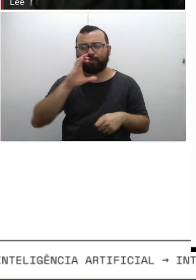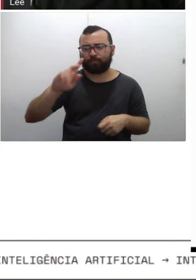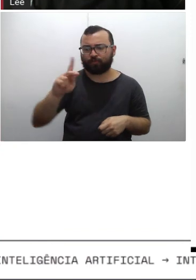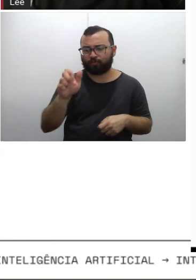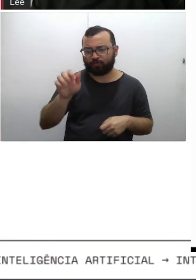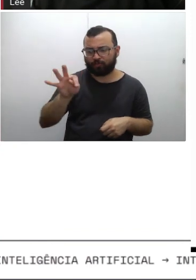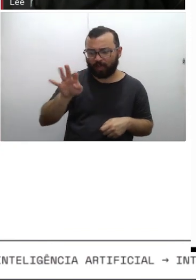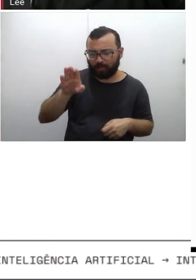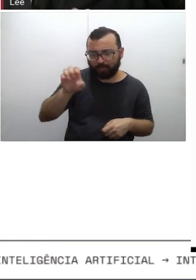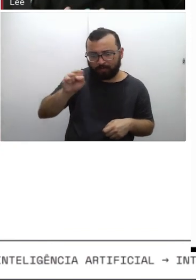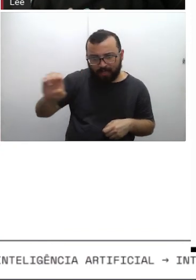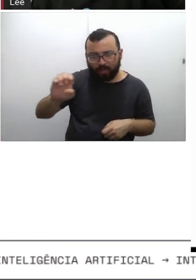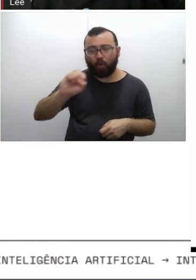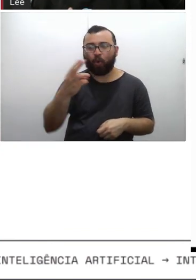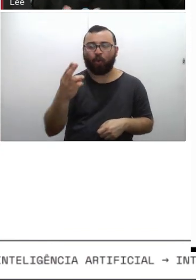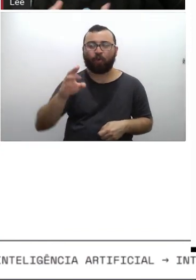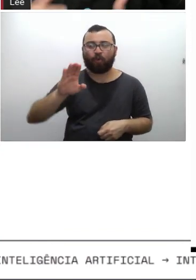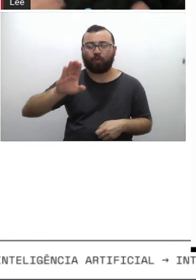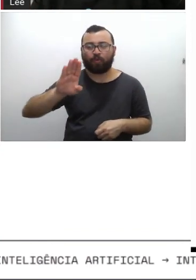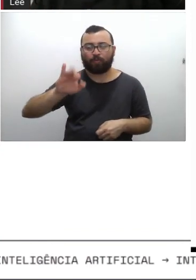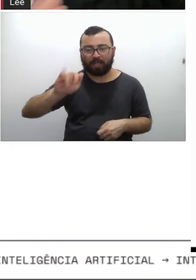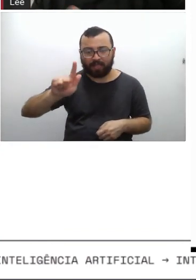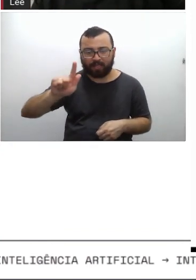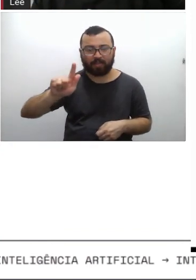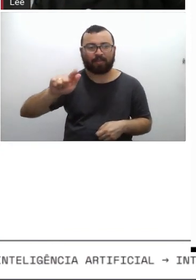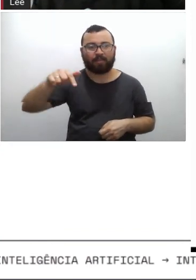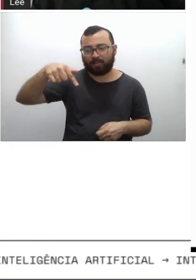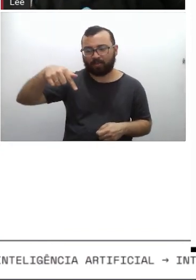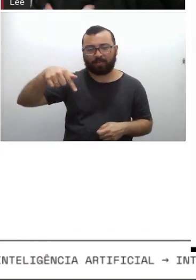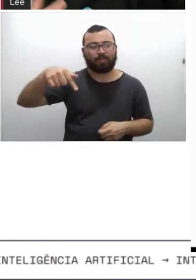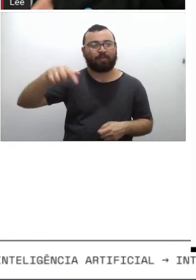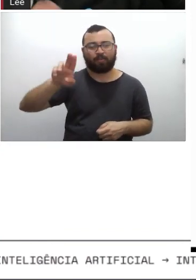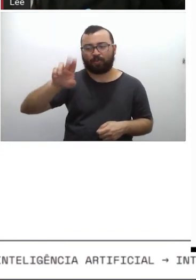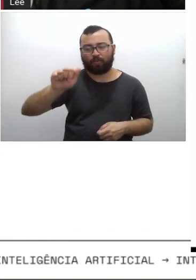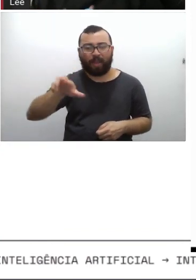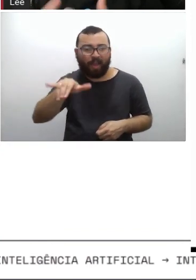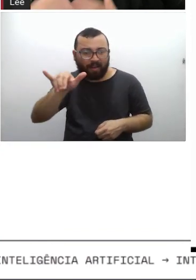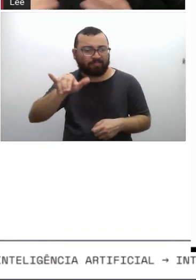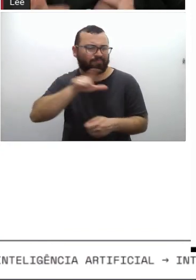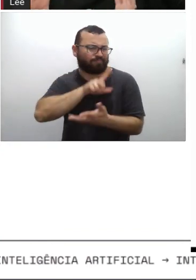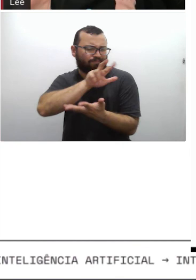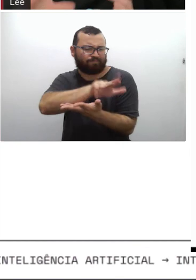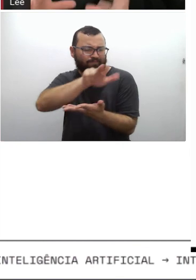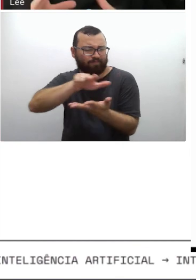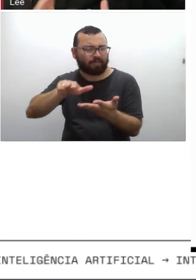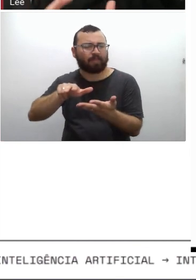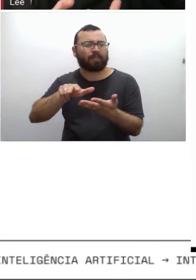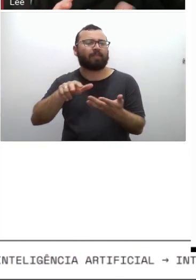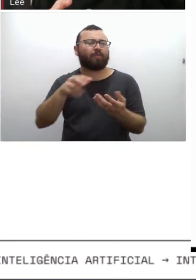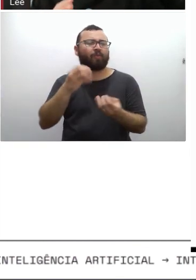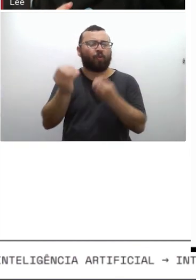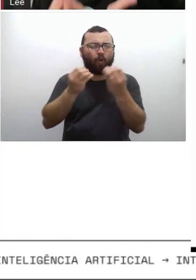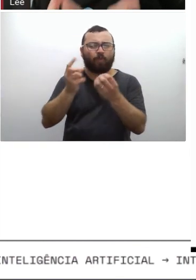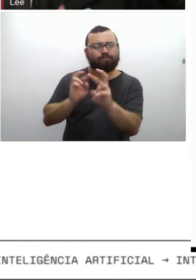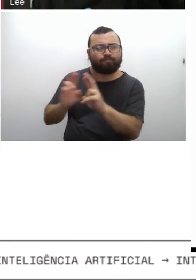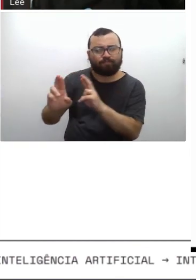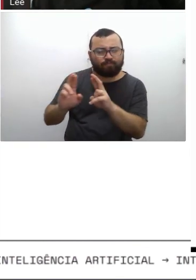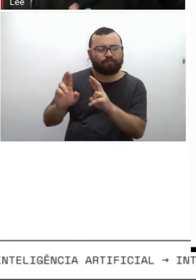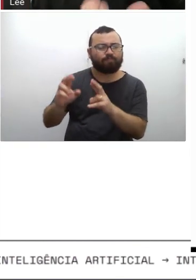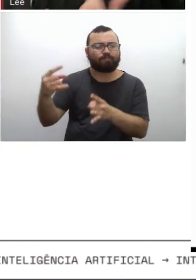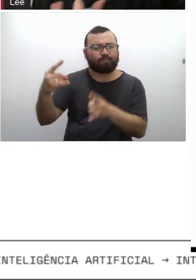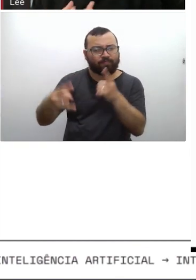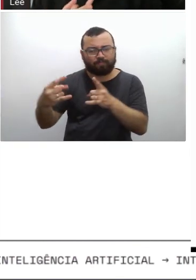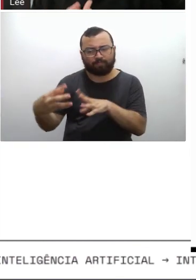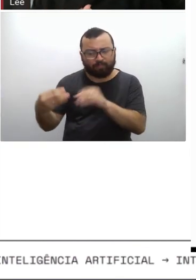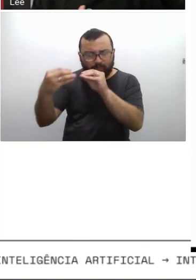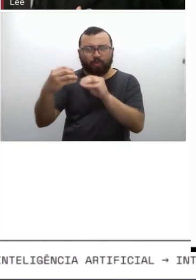or BigQuery, and the machine learning models. So everything on how does Dialogflow works under the hood,